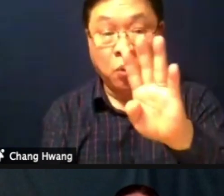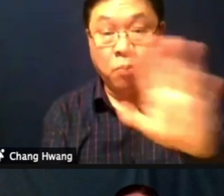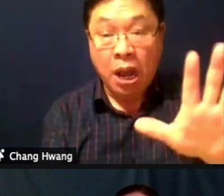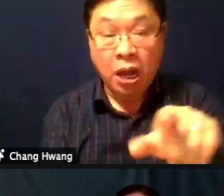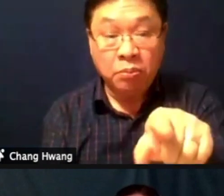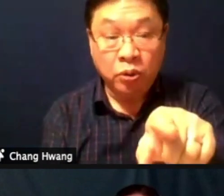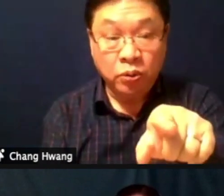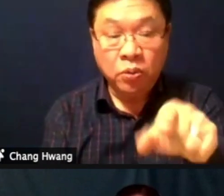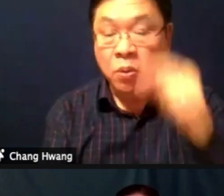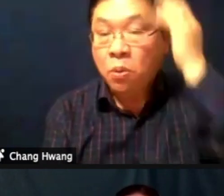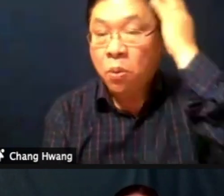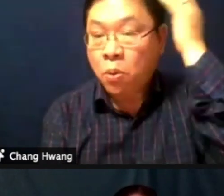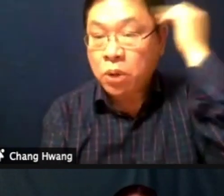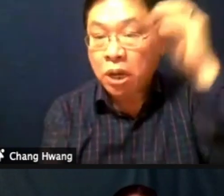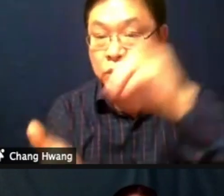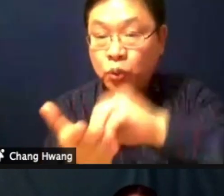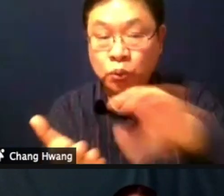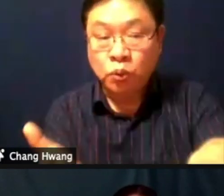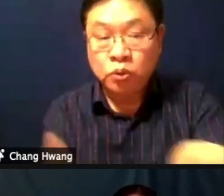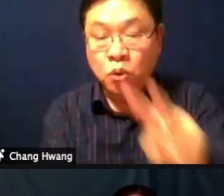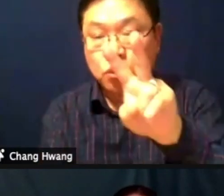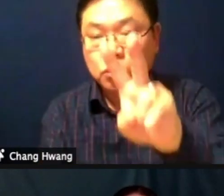And this continued until 1945.